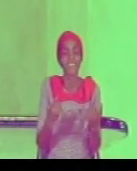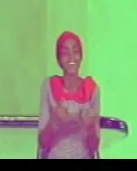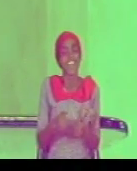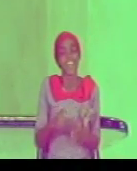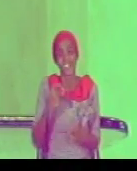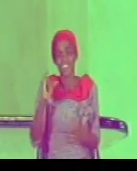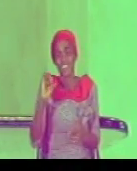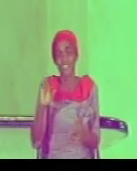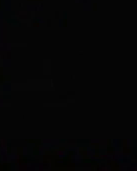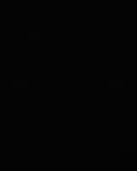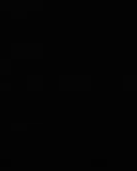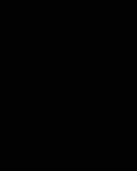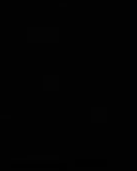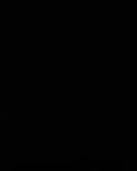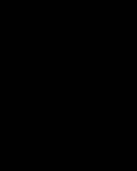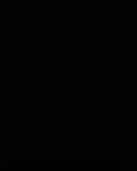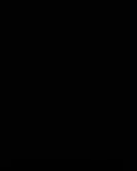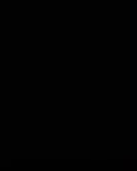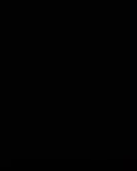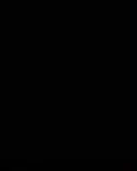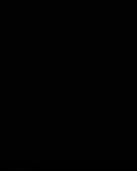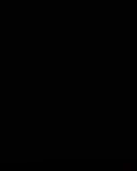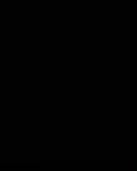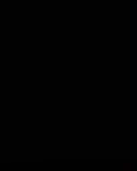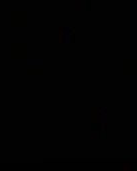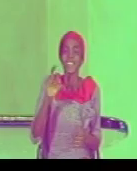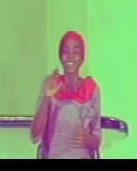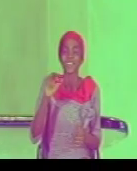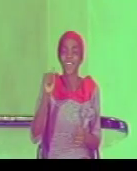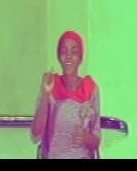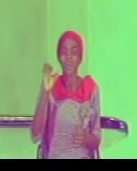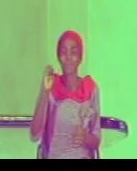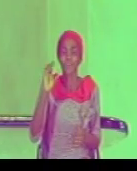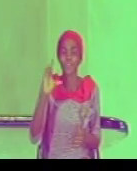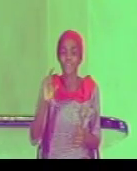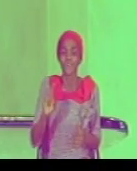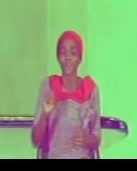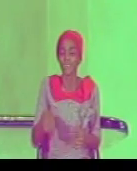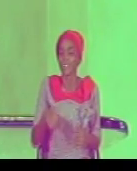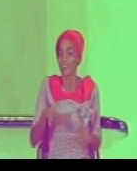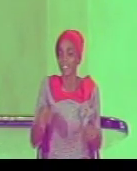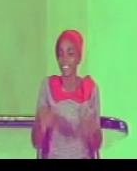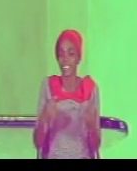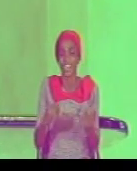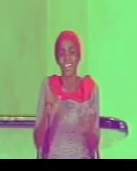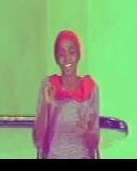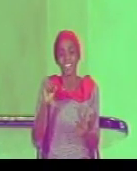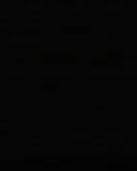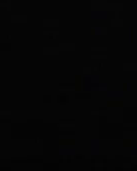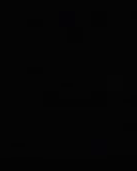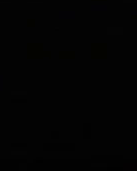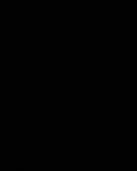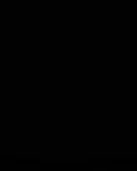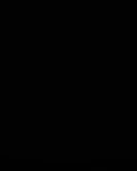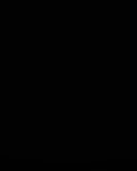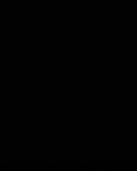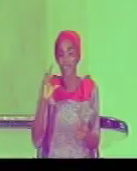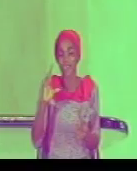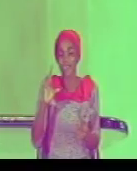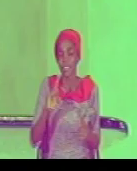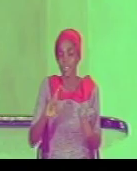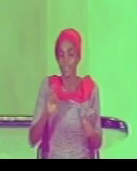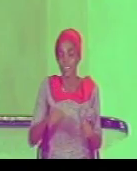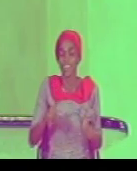go. Go and tell. Go and tell Satan. Go and